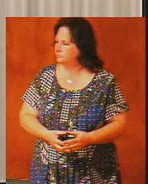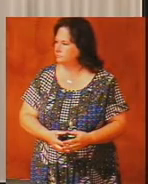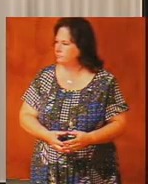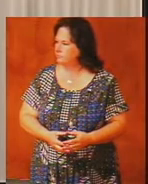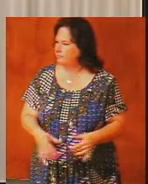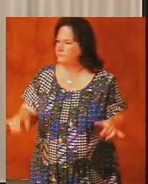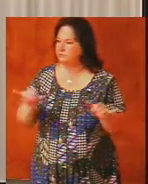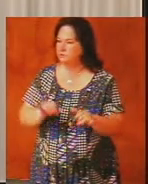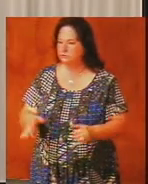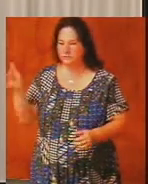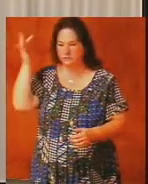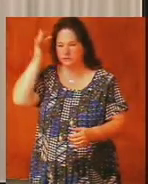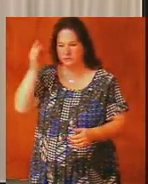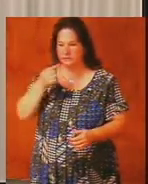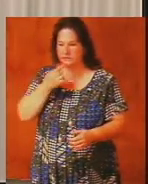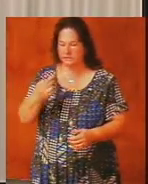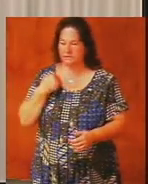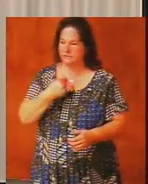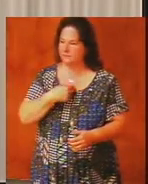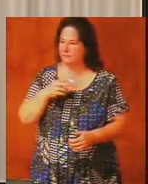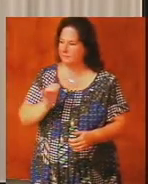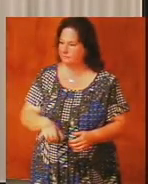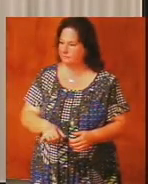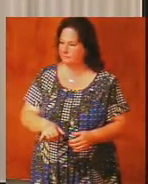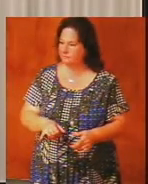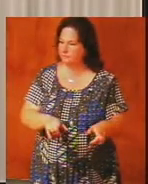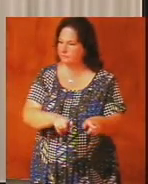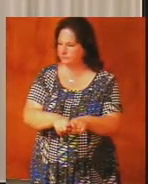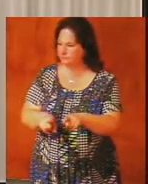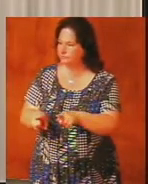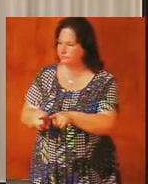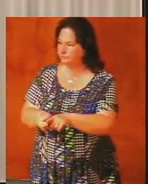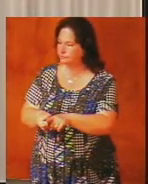Common sense tells us that as well.